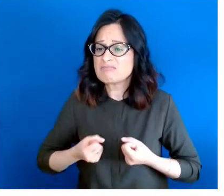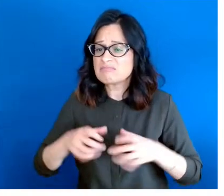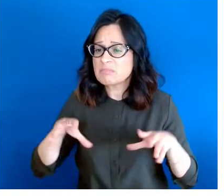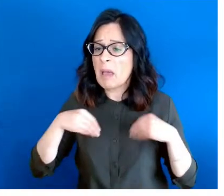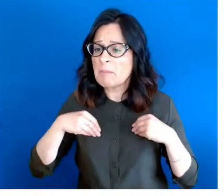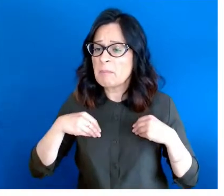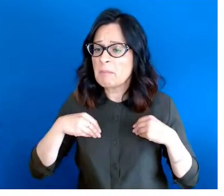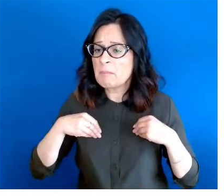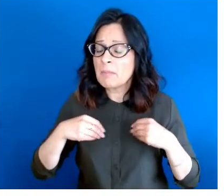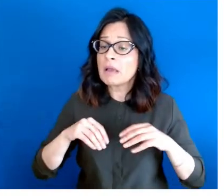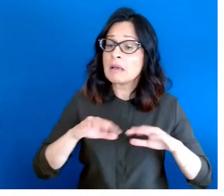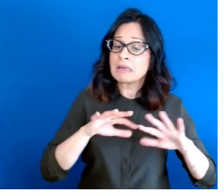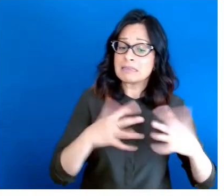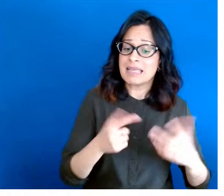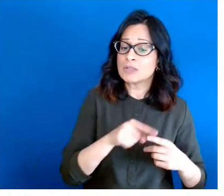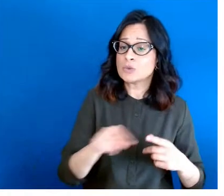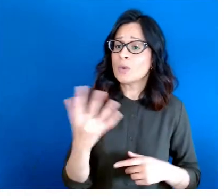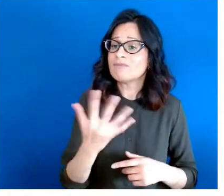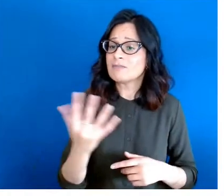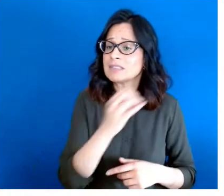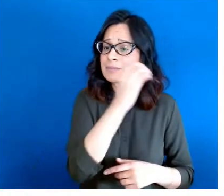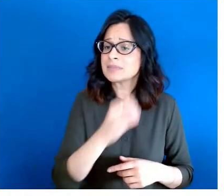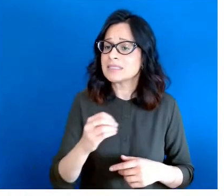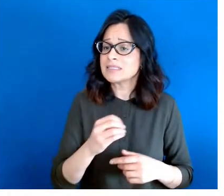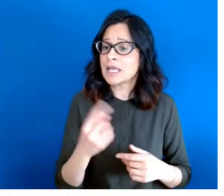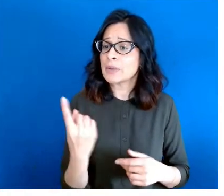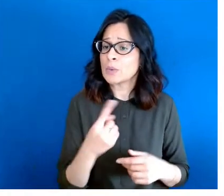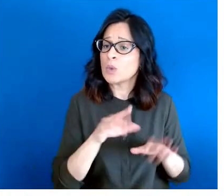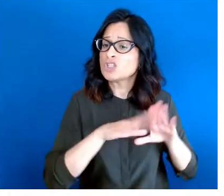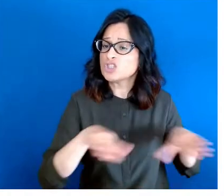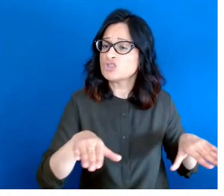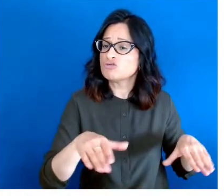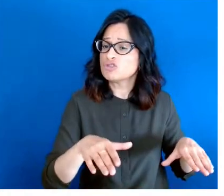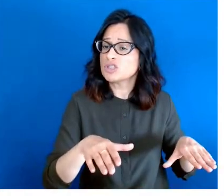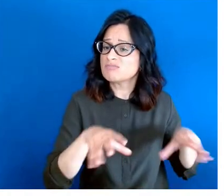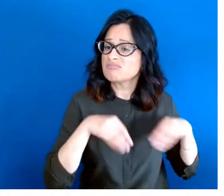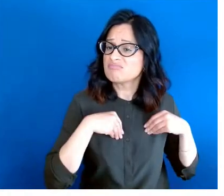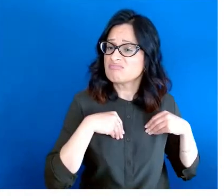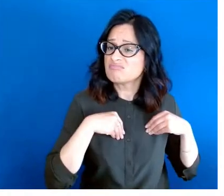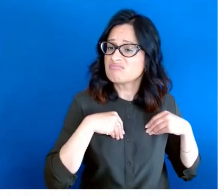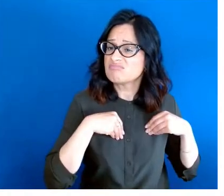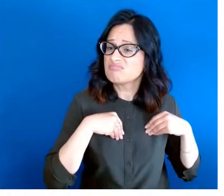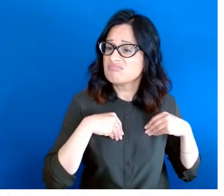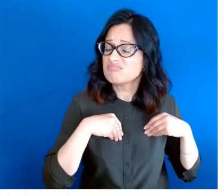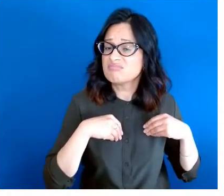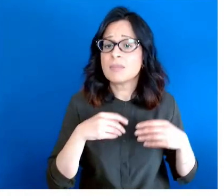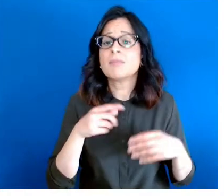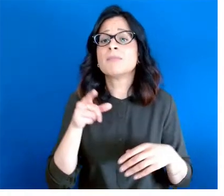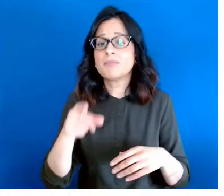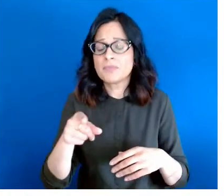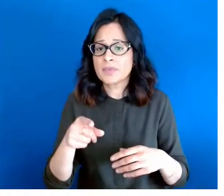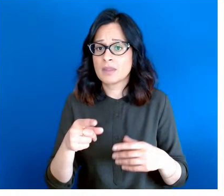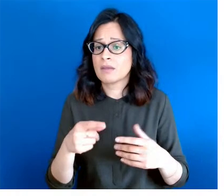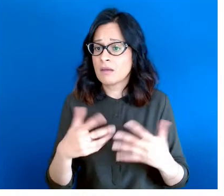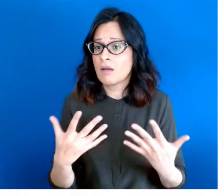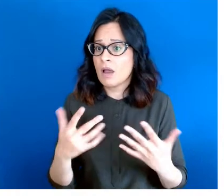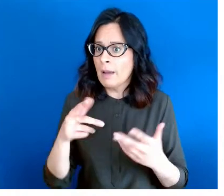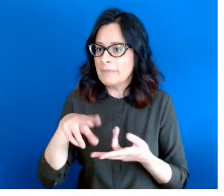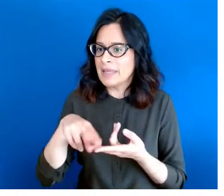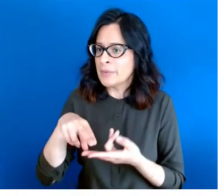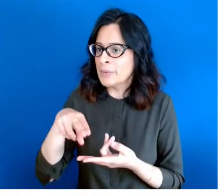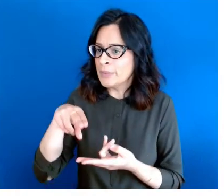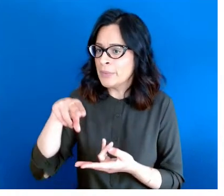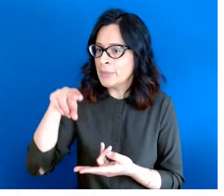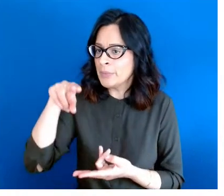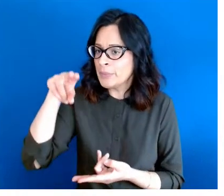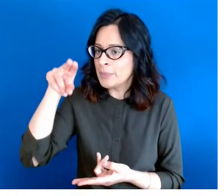to 15% in children. And the prevalence of allergic rhinitis has been increasing over the